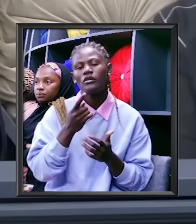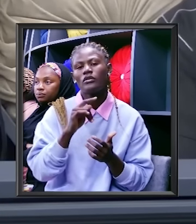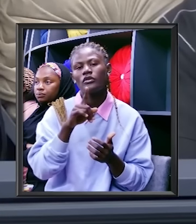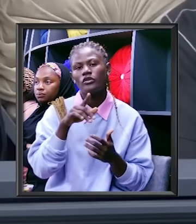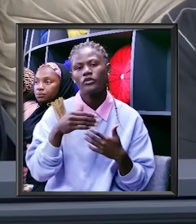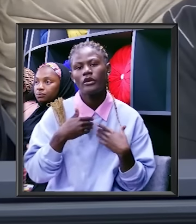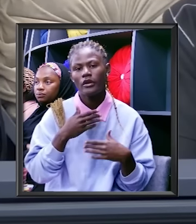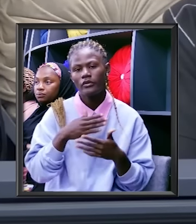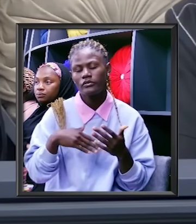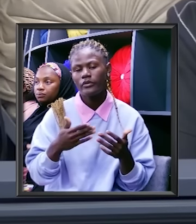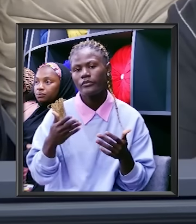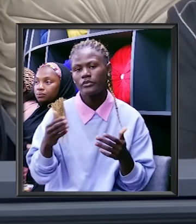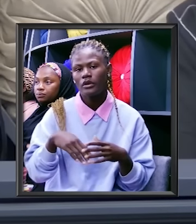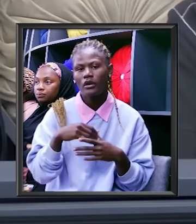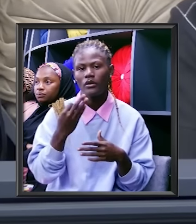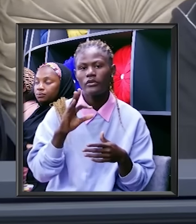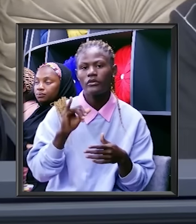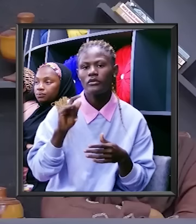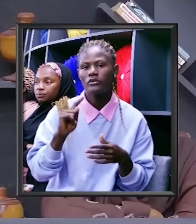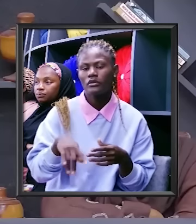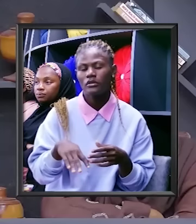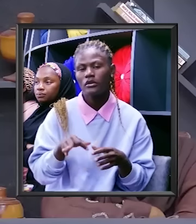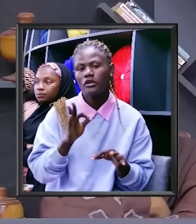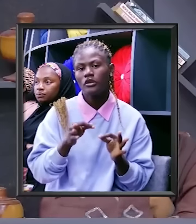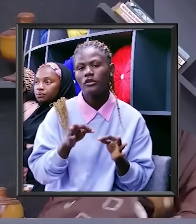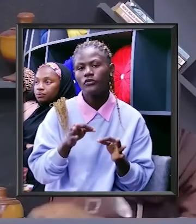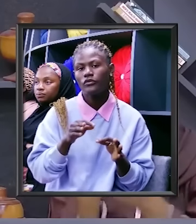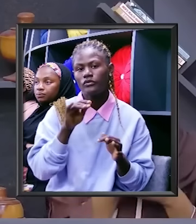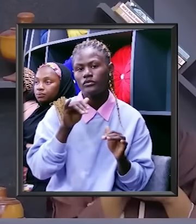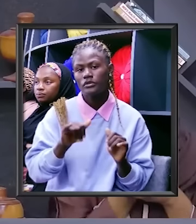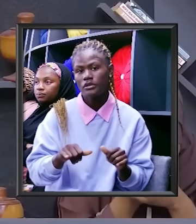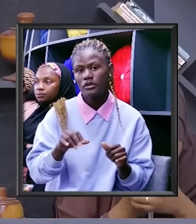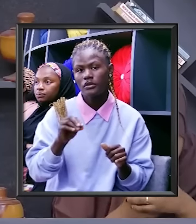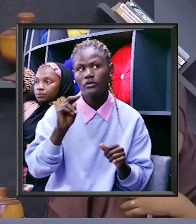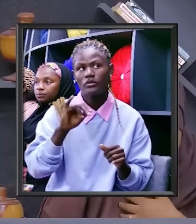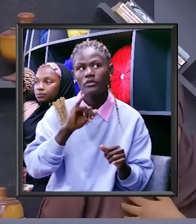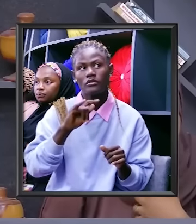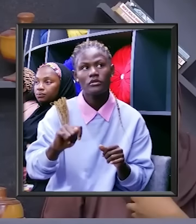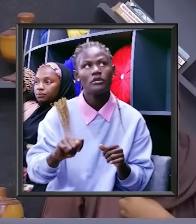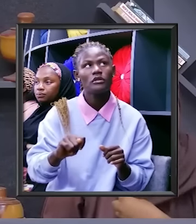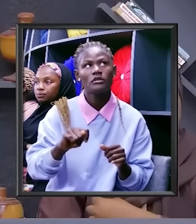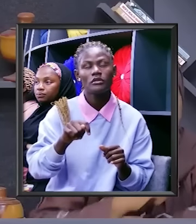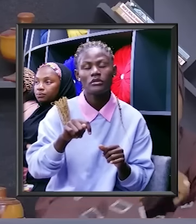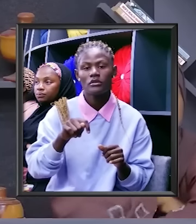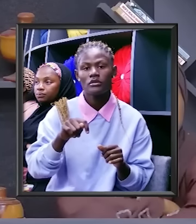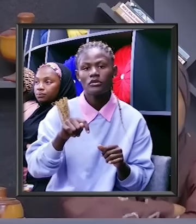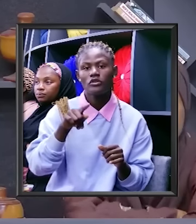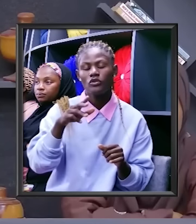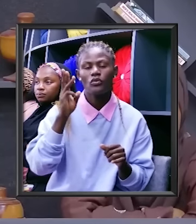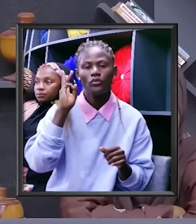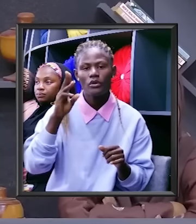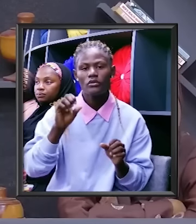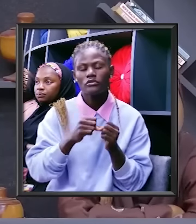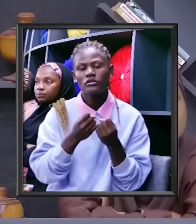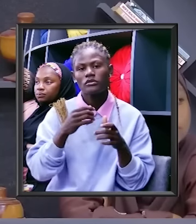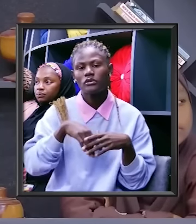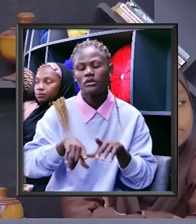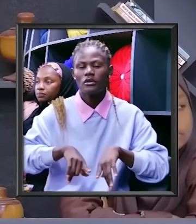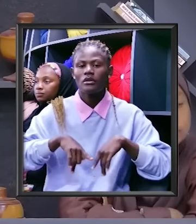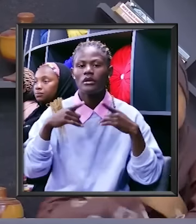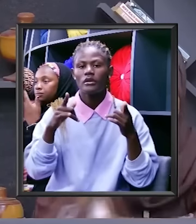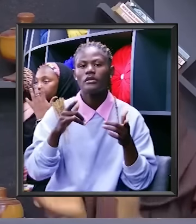it. And as you stay on it, success is inevitable. It might take time, but it is inevitable. This is not the message where I carry come this morning. Be